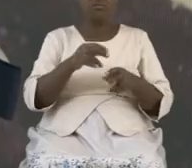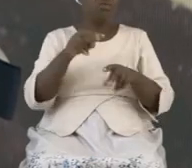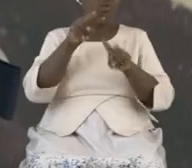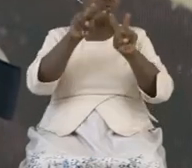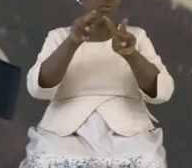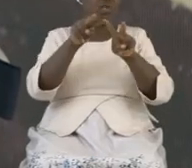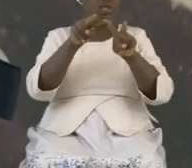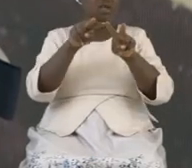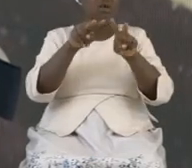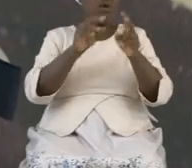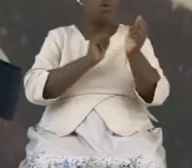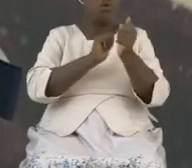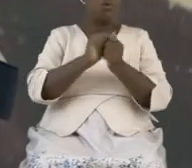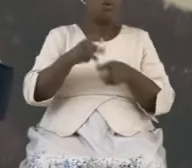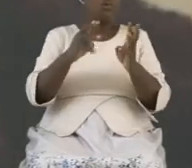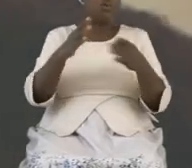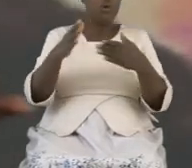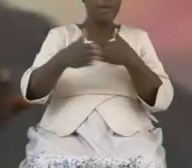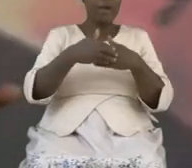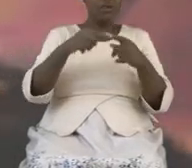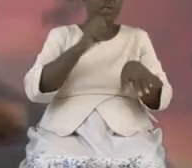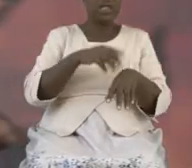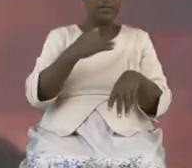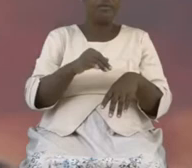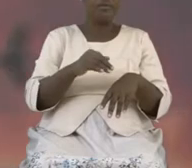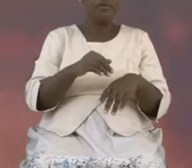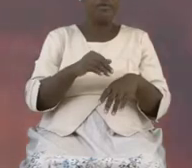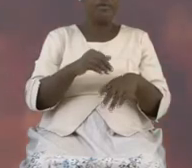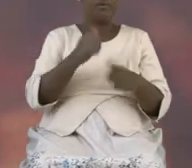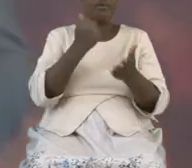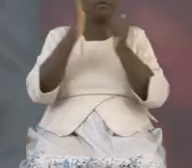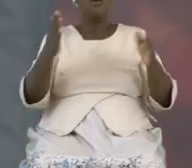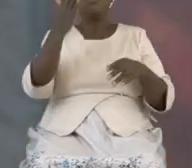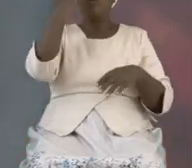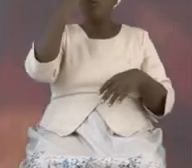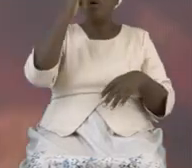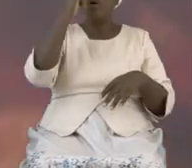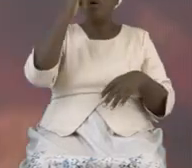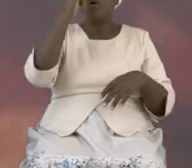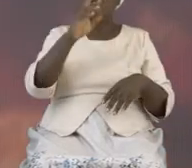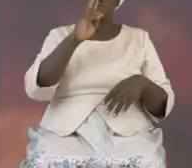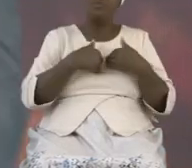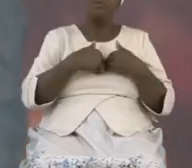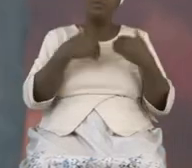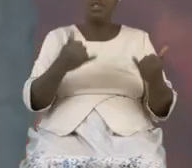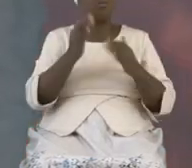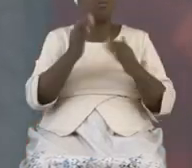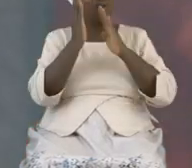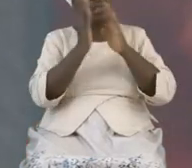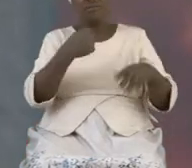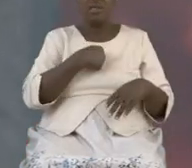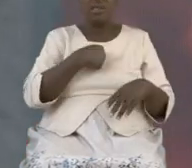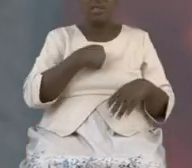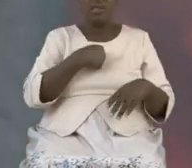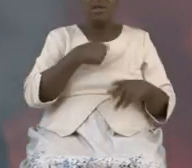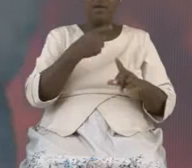time of the crucifixion. Why art thou so far from helping me and from the words of my